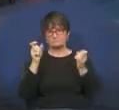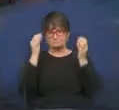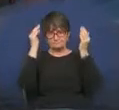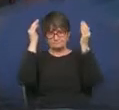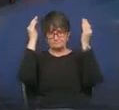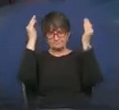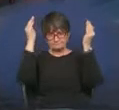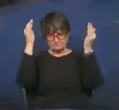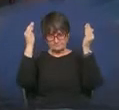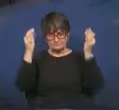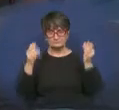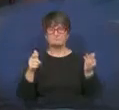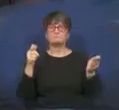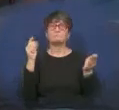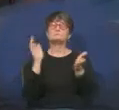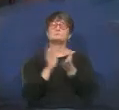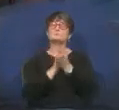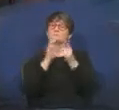alleluia,